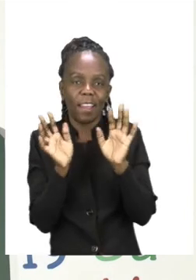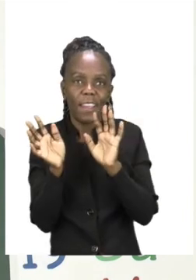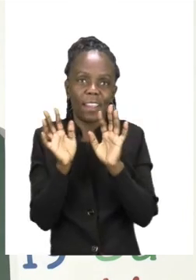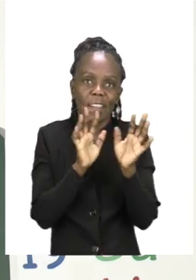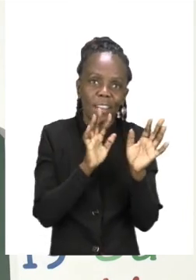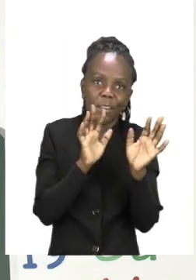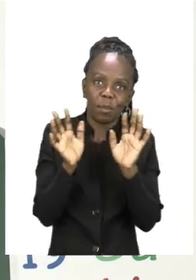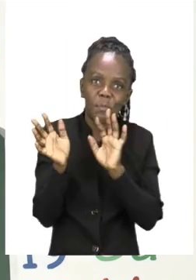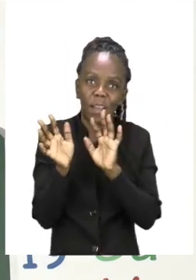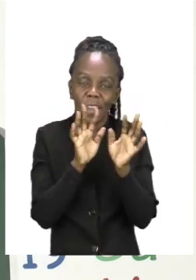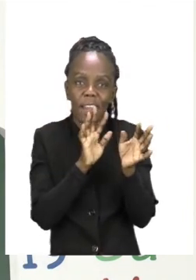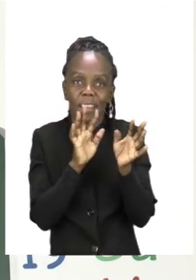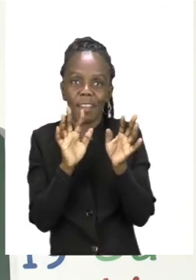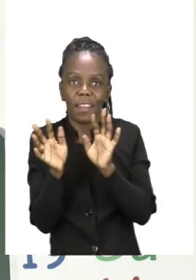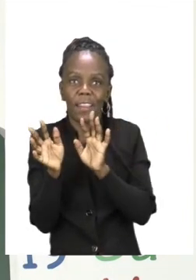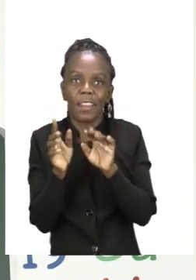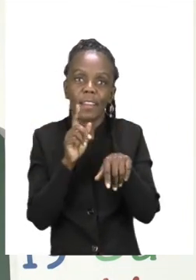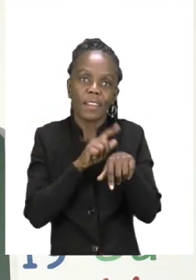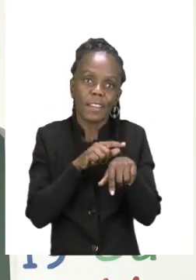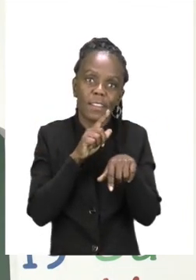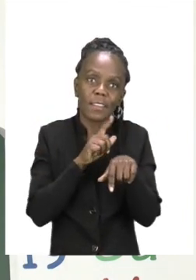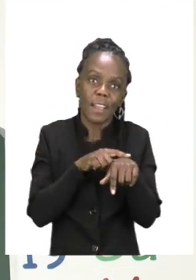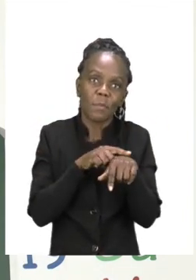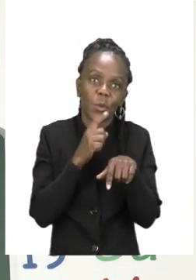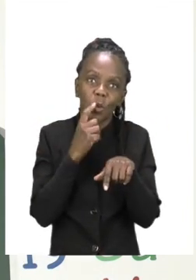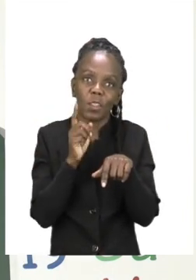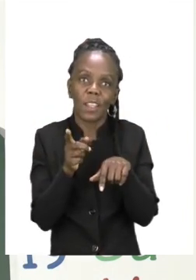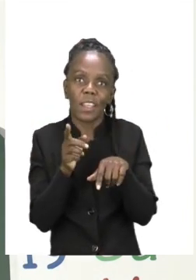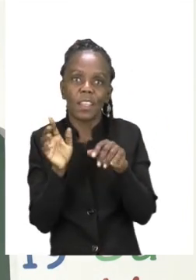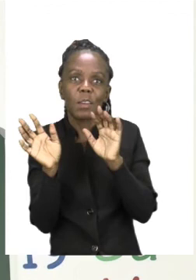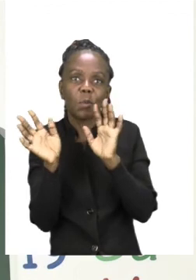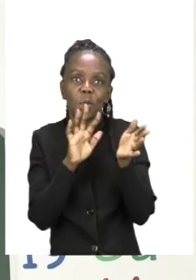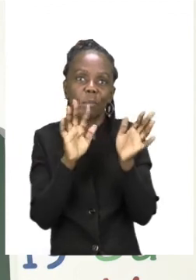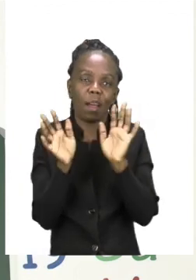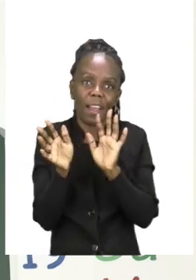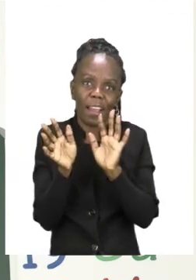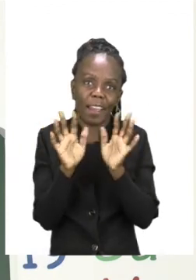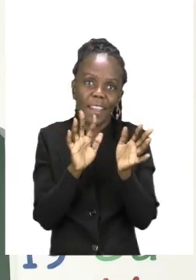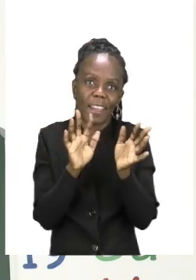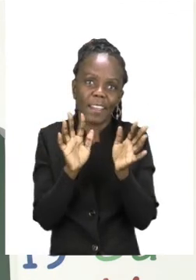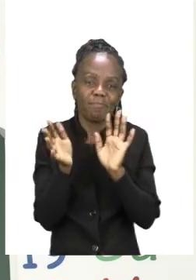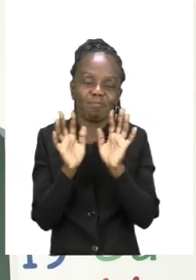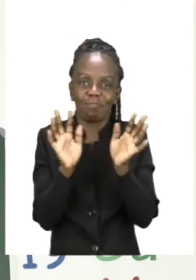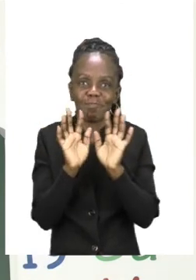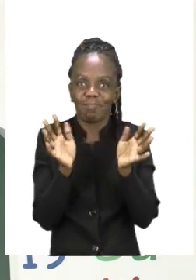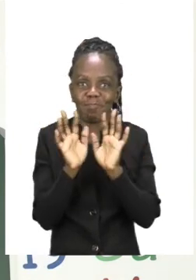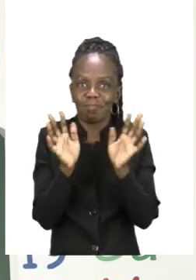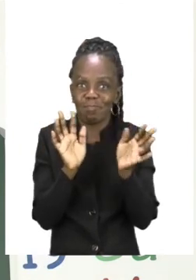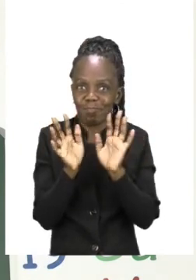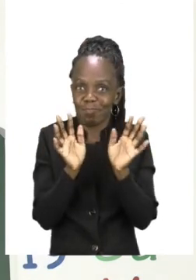Goodbye, goodbye. It's time to say goodbye.